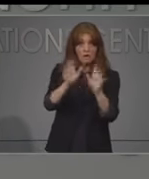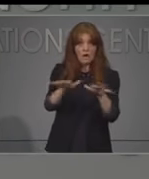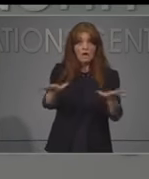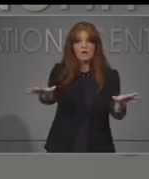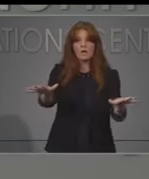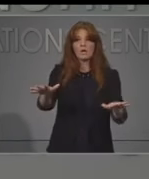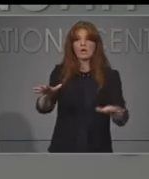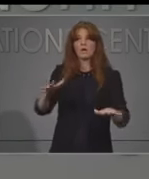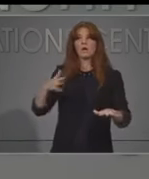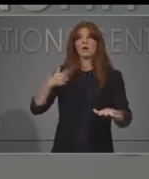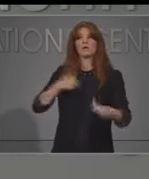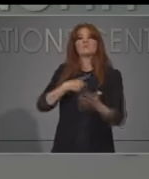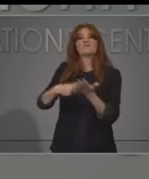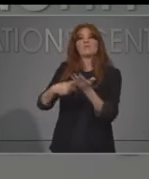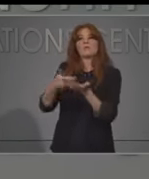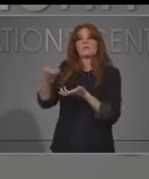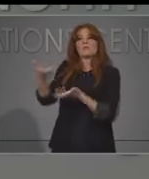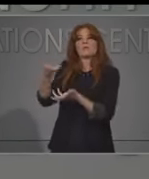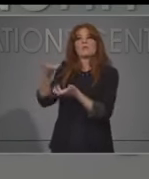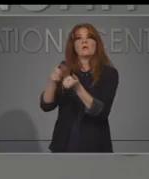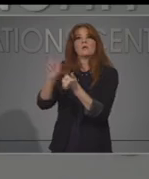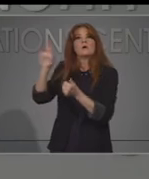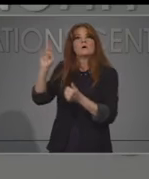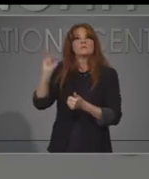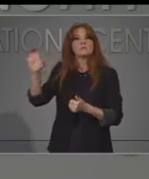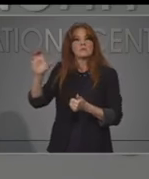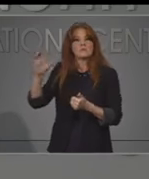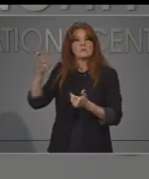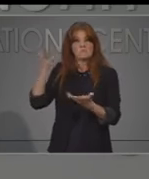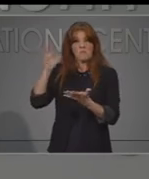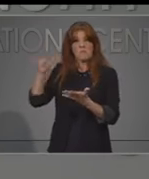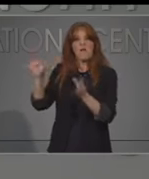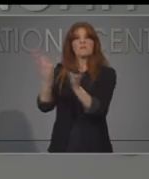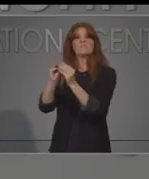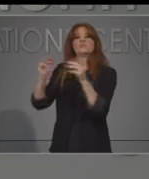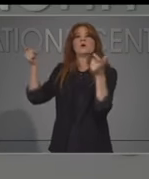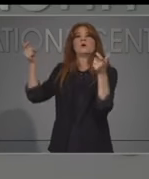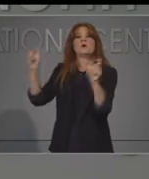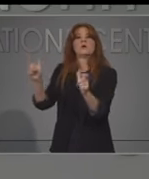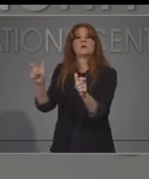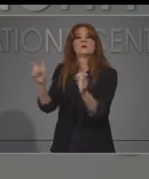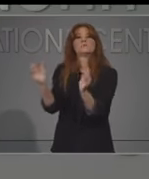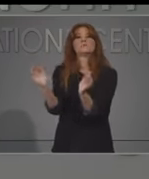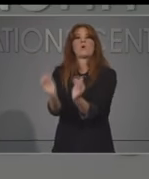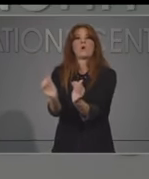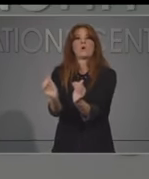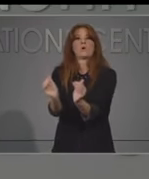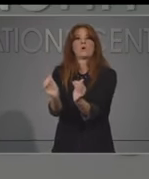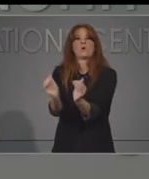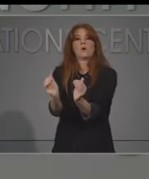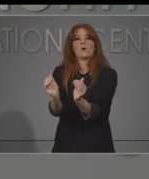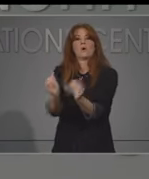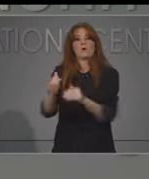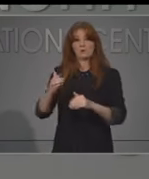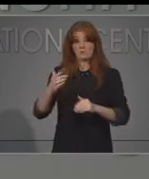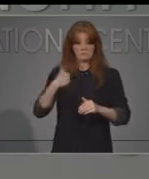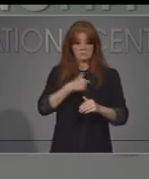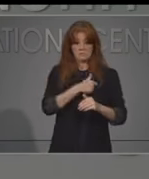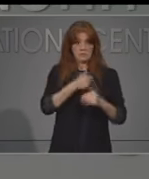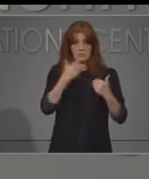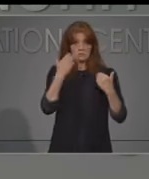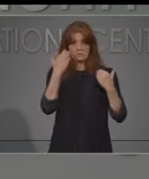having discussions with the RNC about a scaled-down convention, particularly when we did not